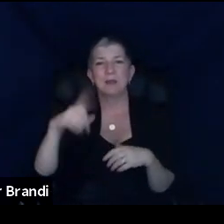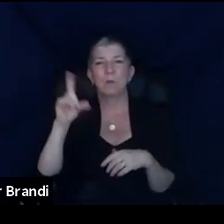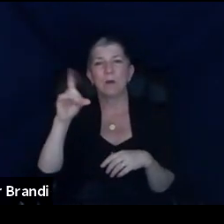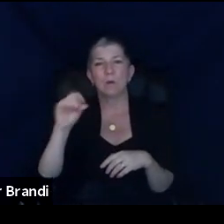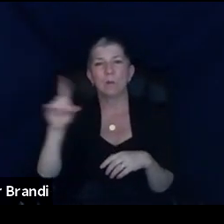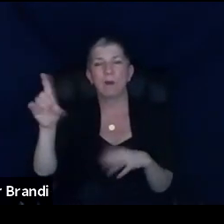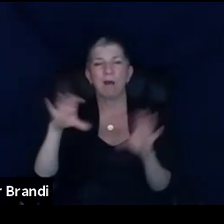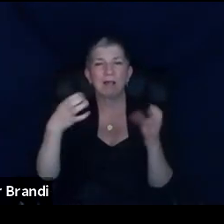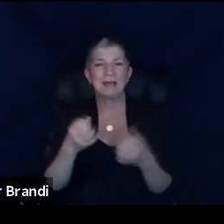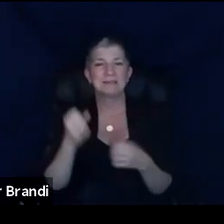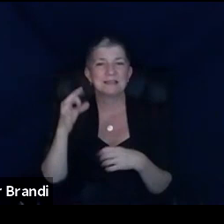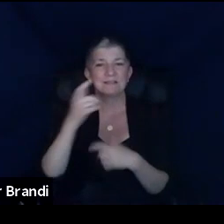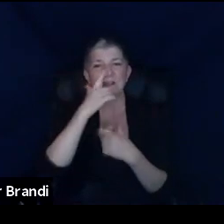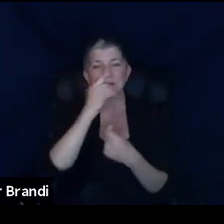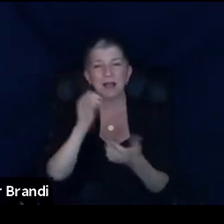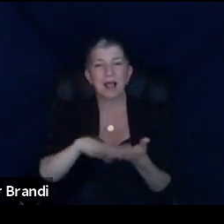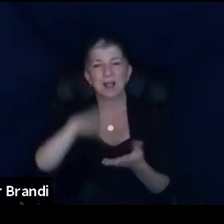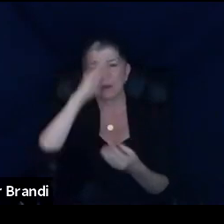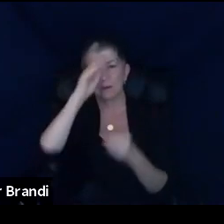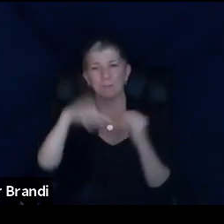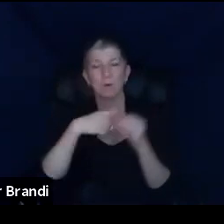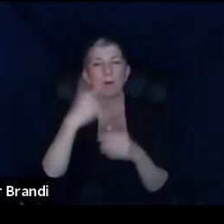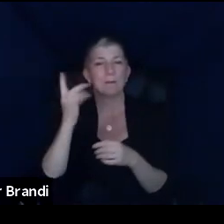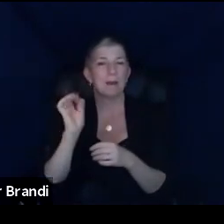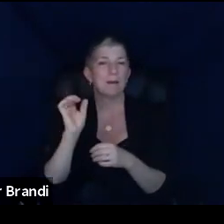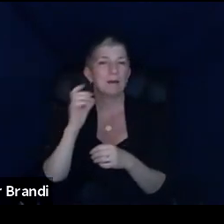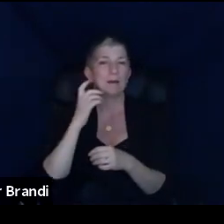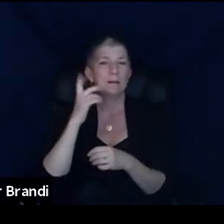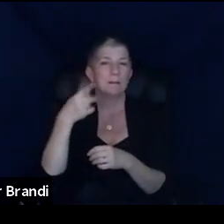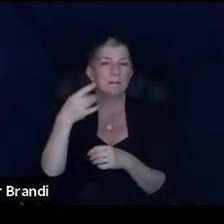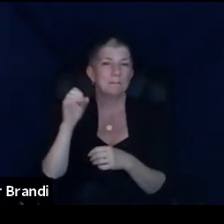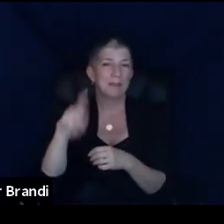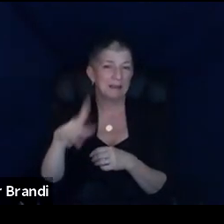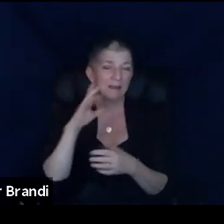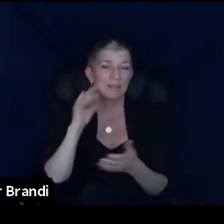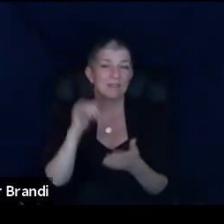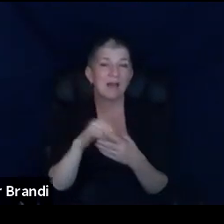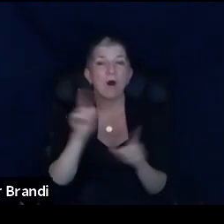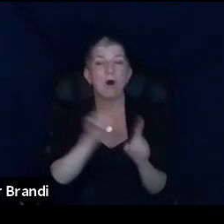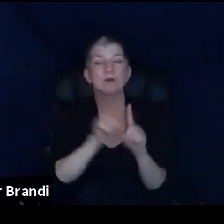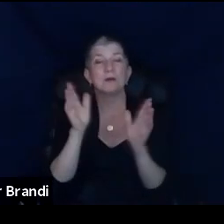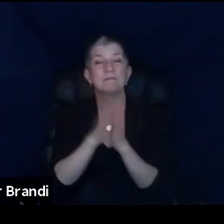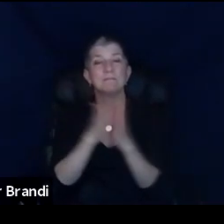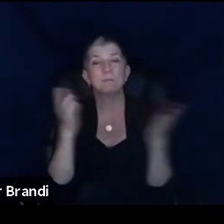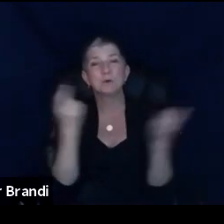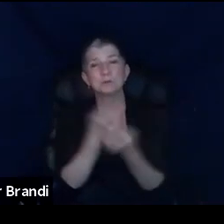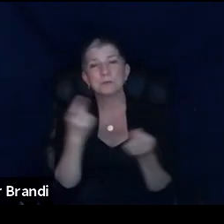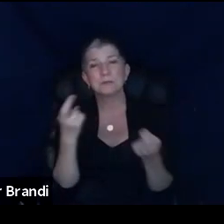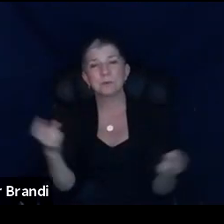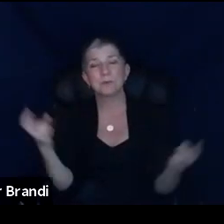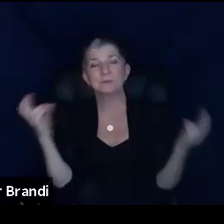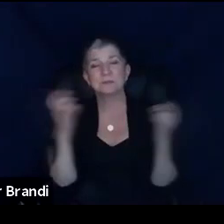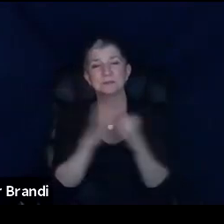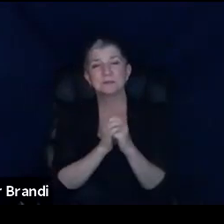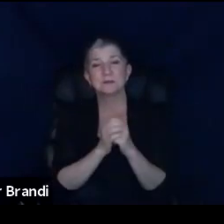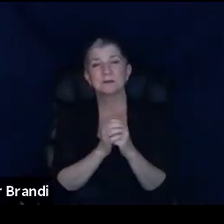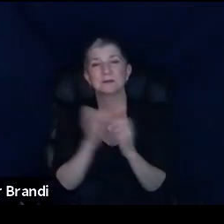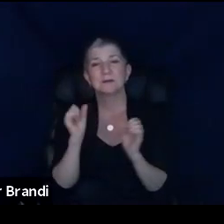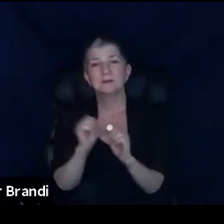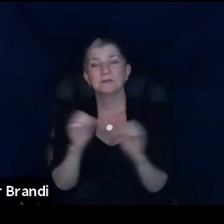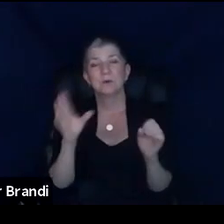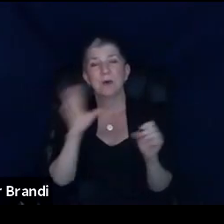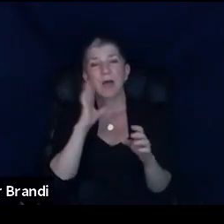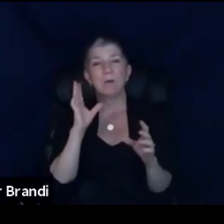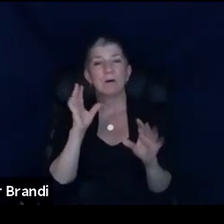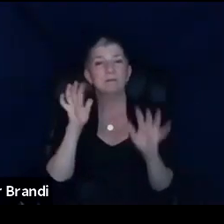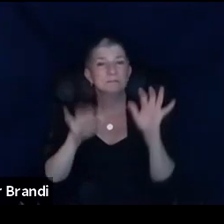a month. So if you're interested in just learning more about kink, we'll have that happening. But we also have books and resources. So I'll put a link for